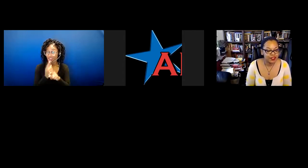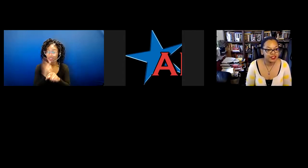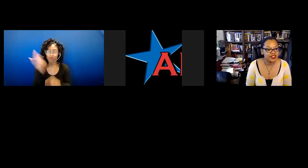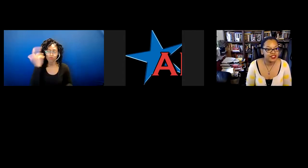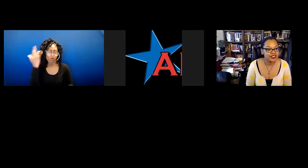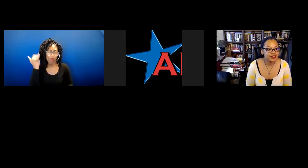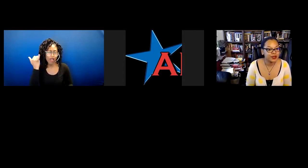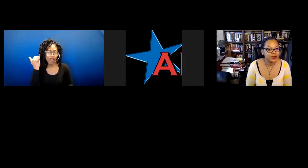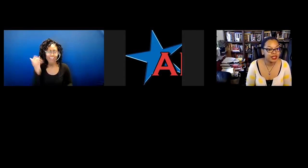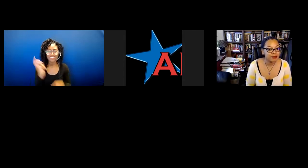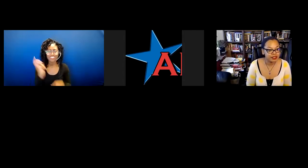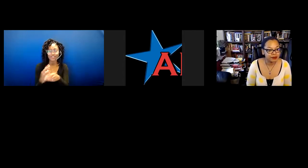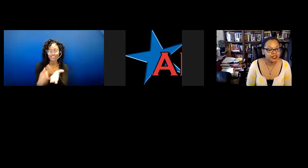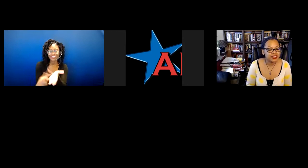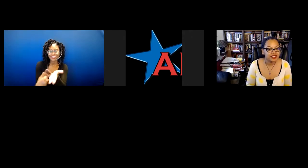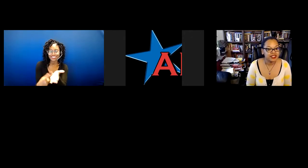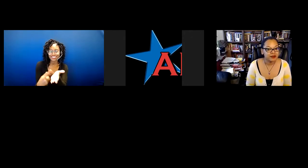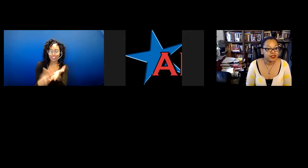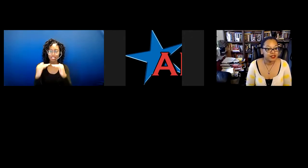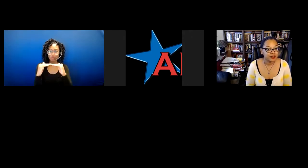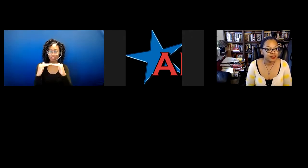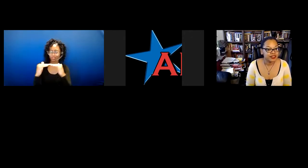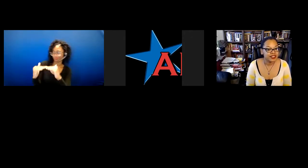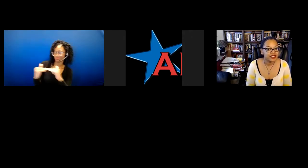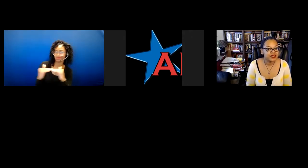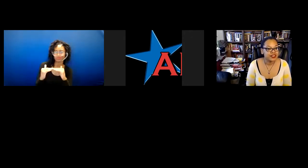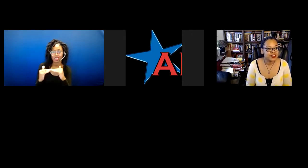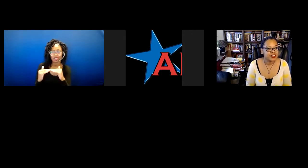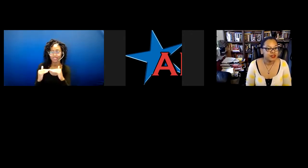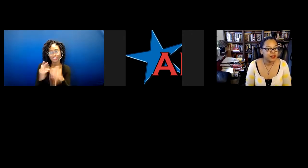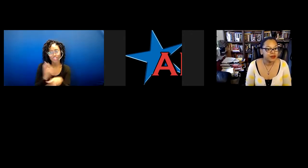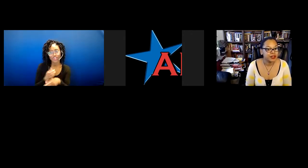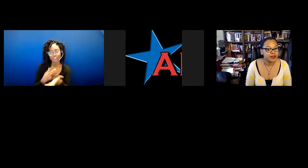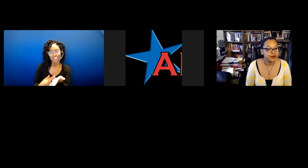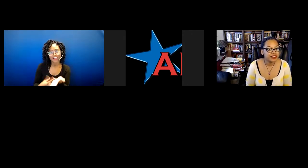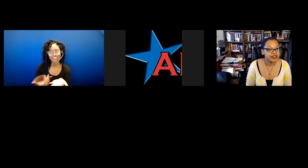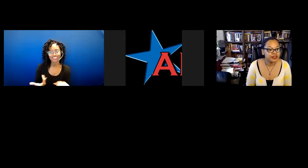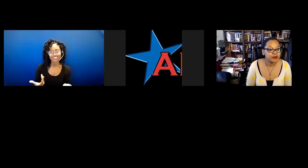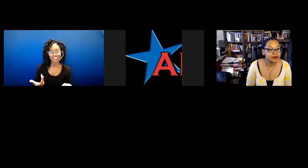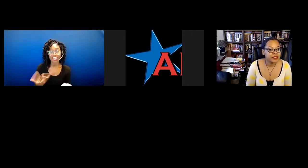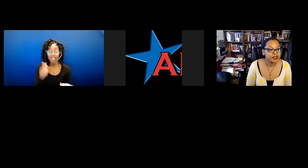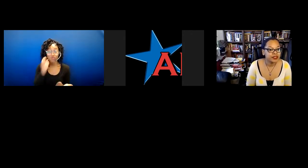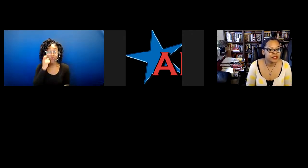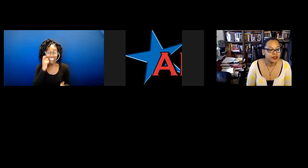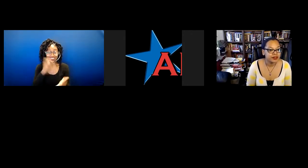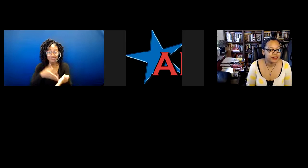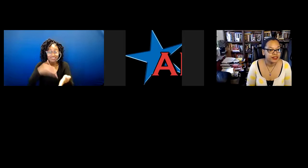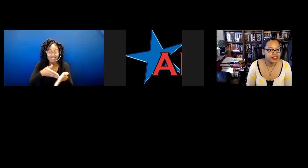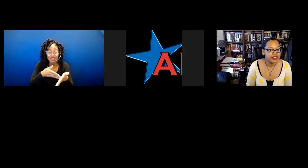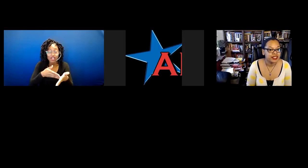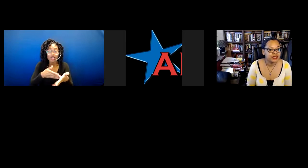it's hard to talk about ableism on its own, and it's hard to talk about racism on its